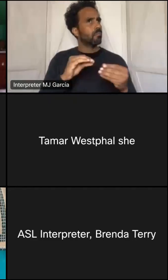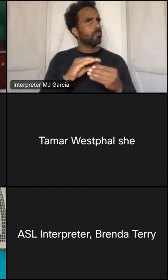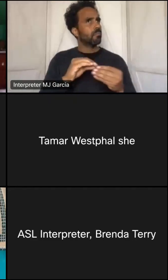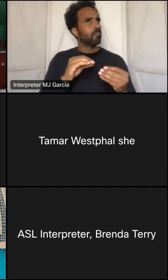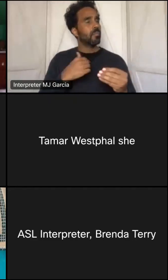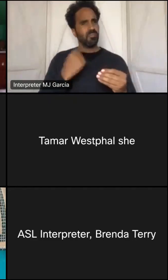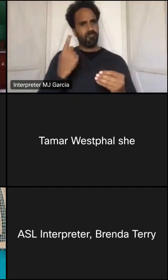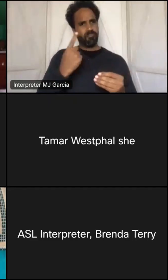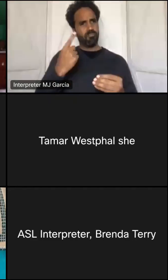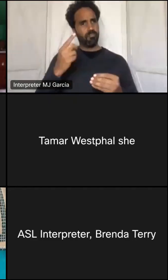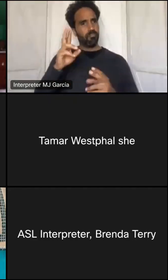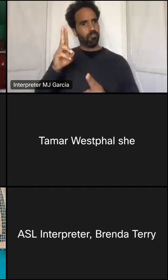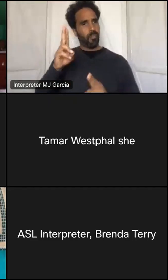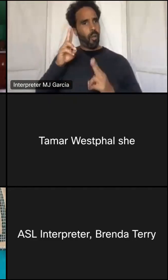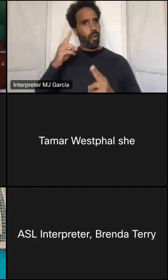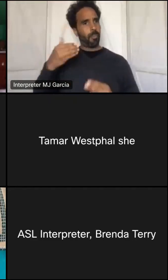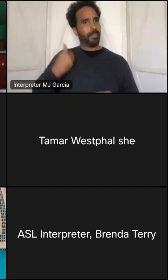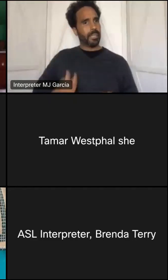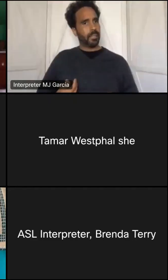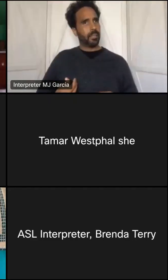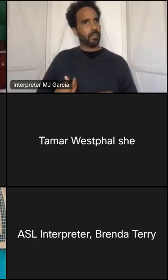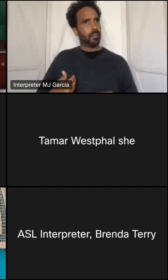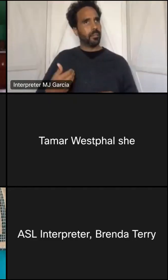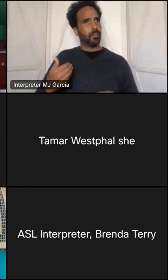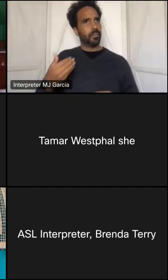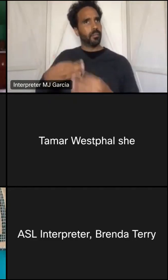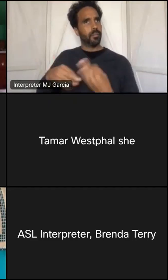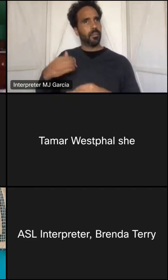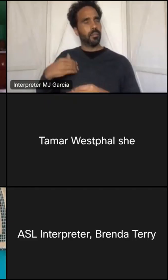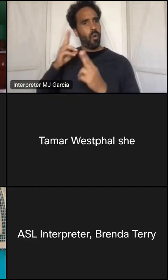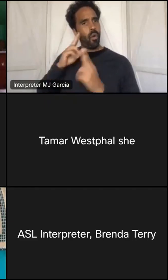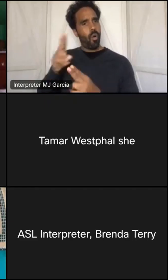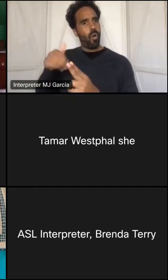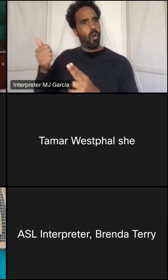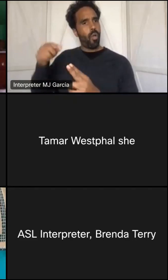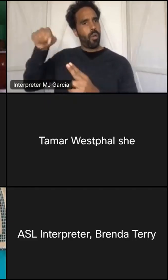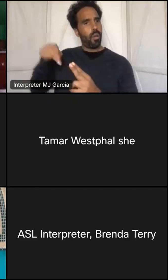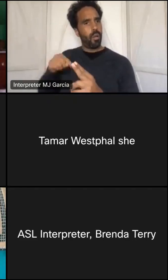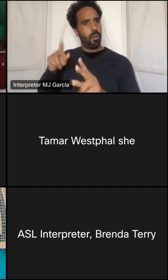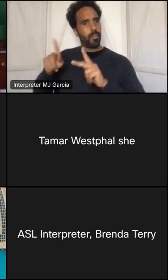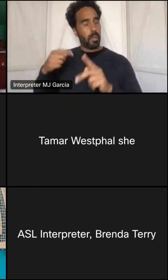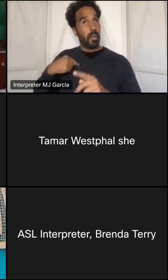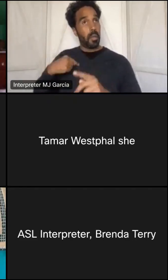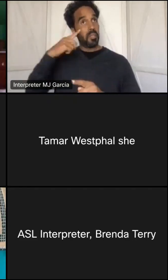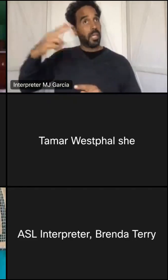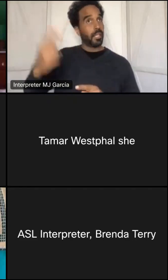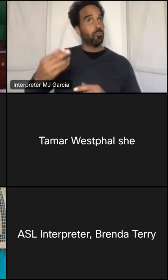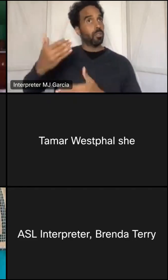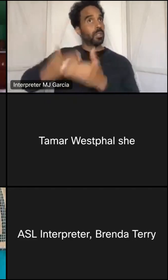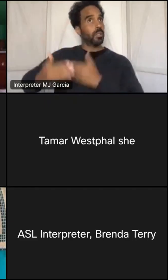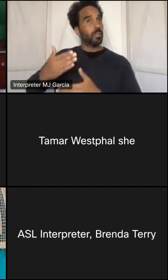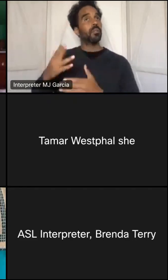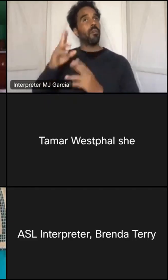honored and how do I honor those that even came before me, right? What I think about is legacy and remembering